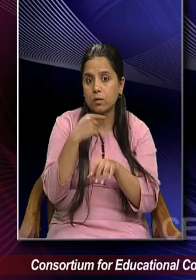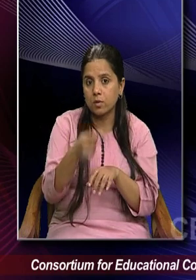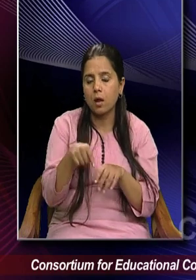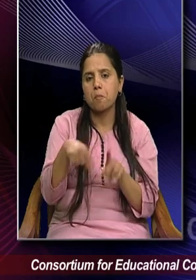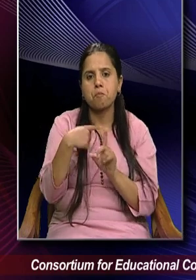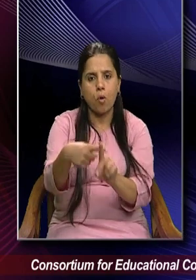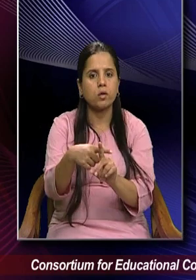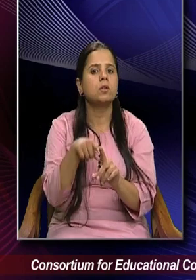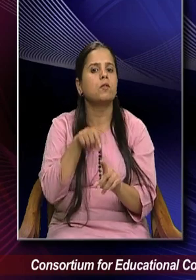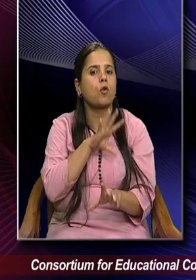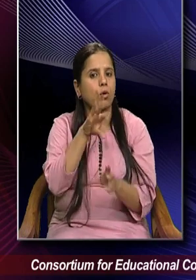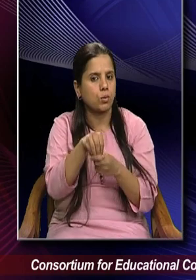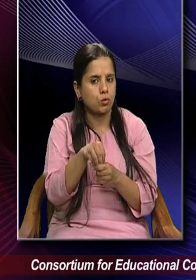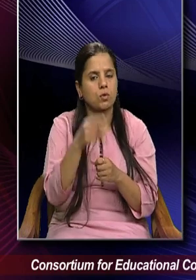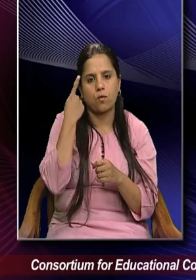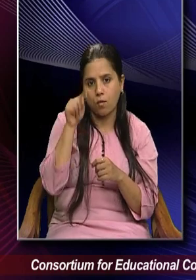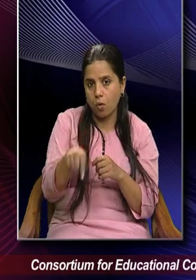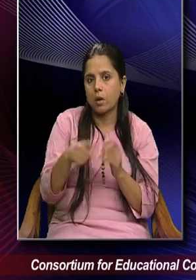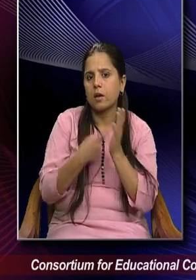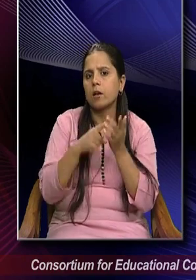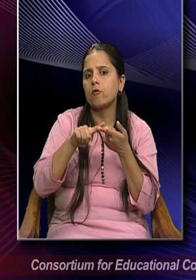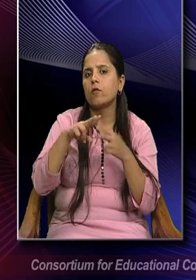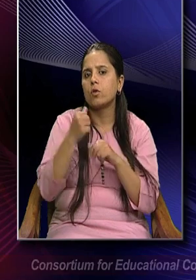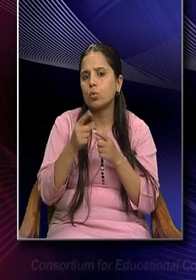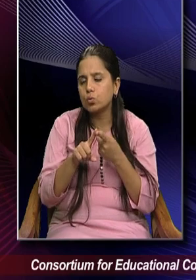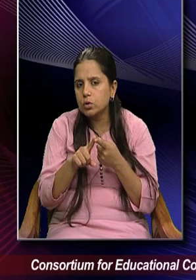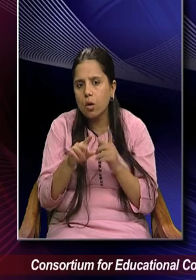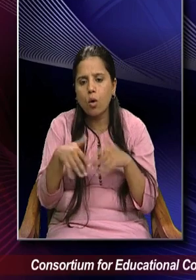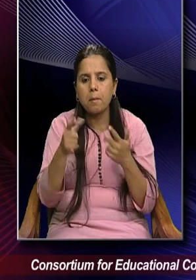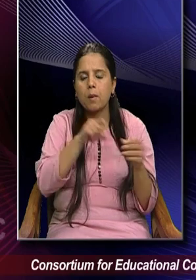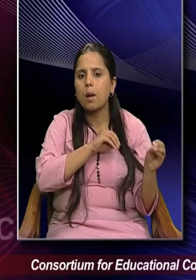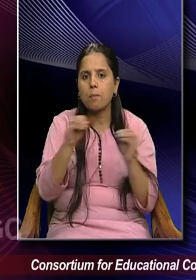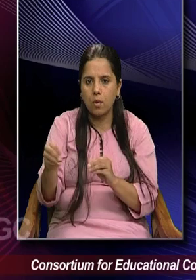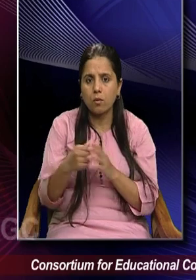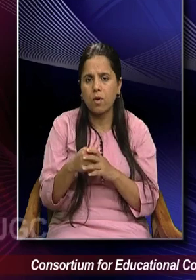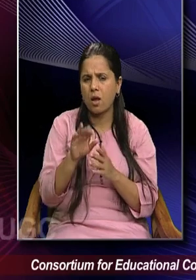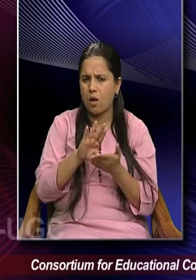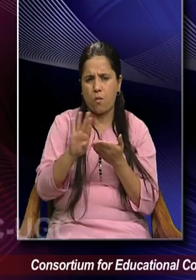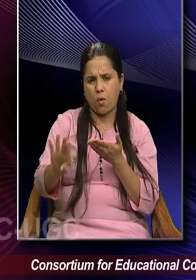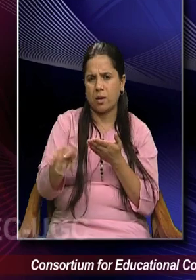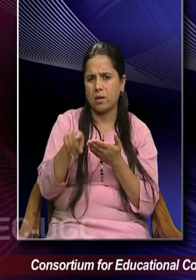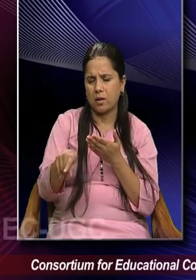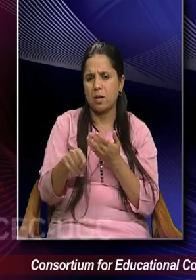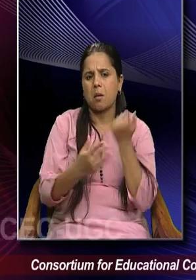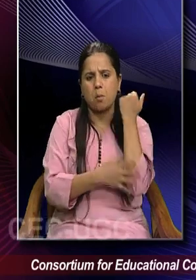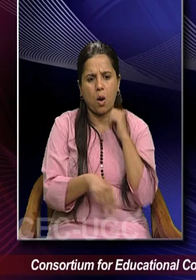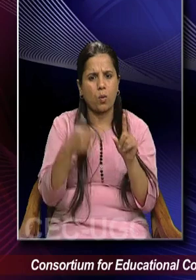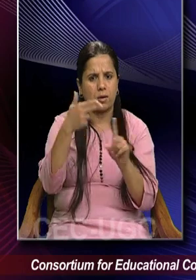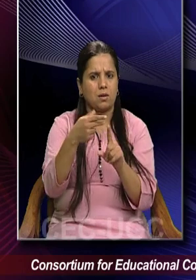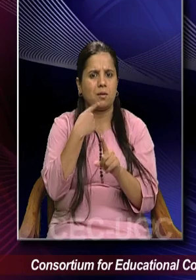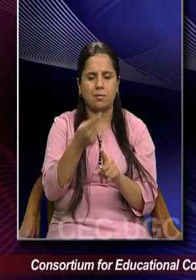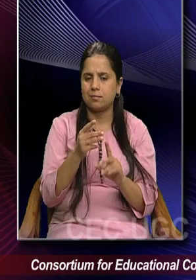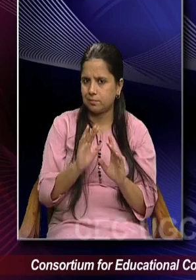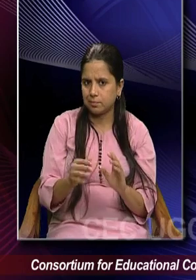positive contributions of refugees oblique migrants. Avoid poverty porn. Uh,